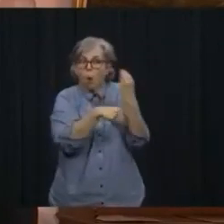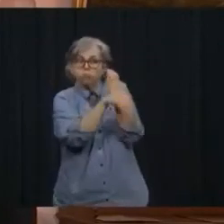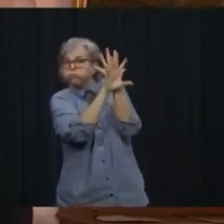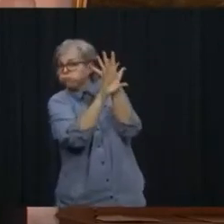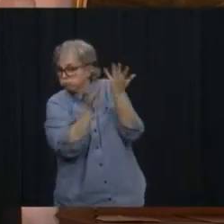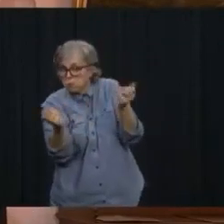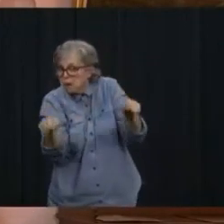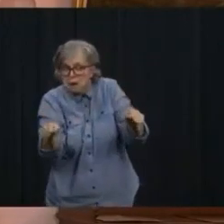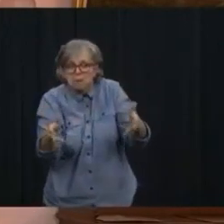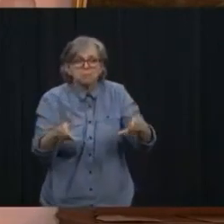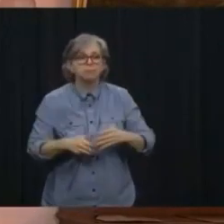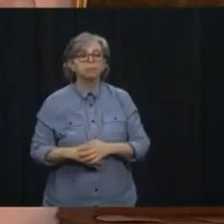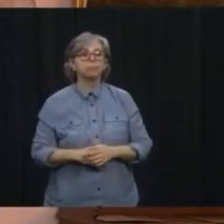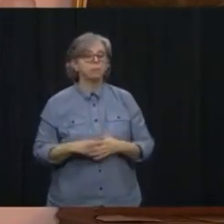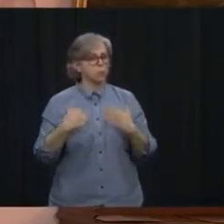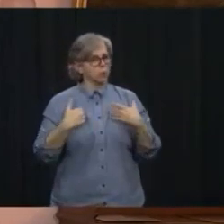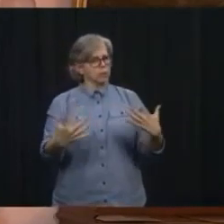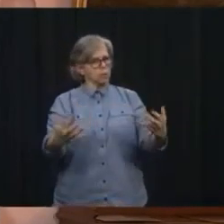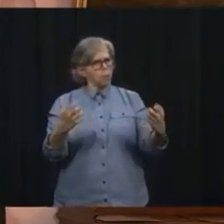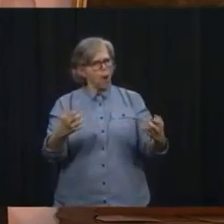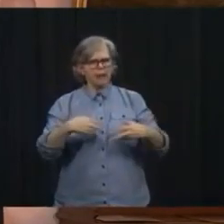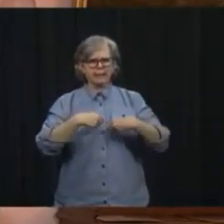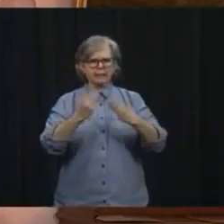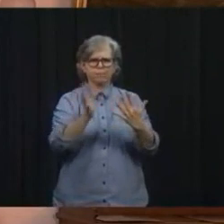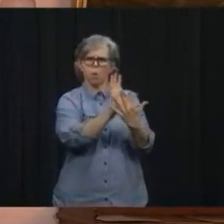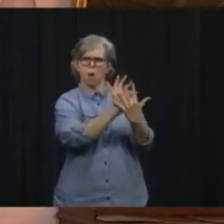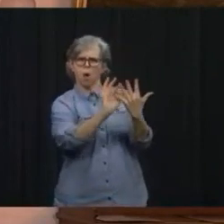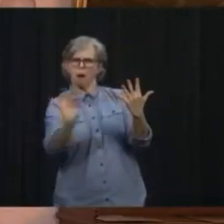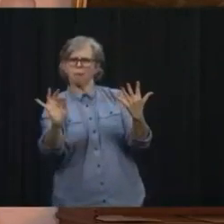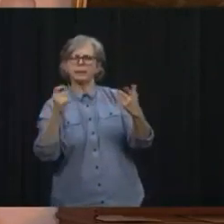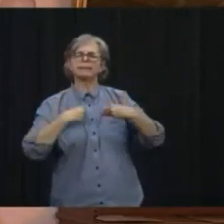but still getting the support that you need. So go to